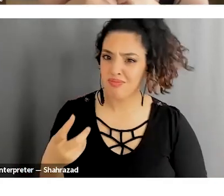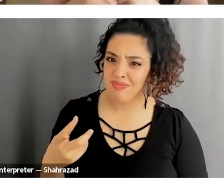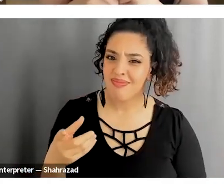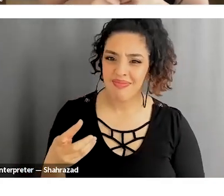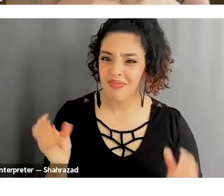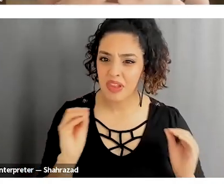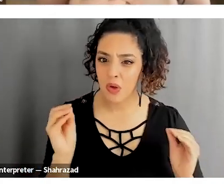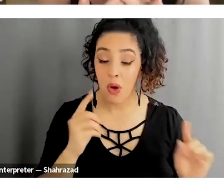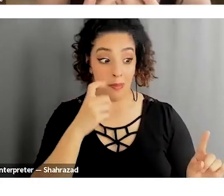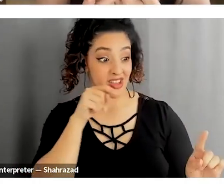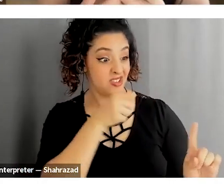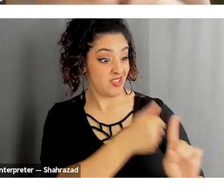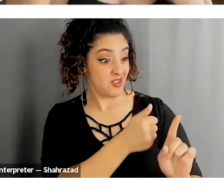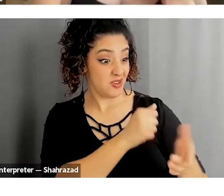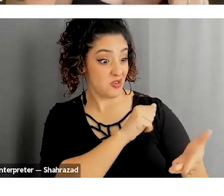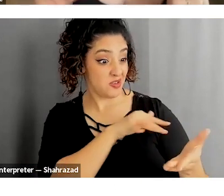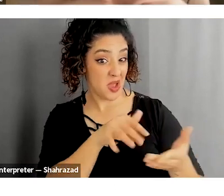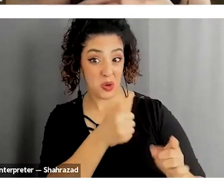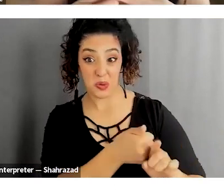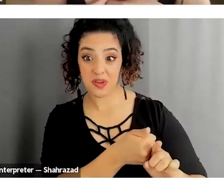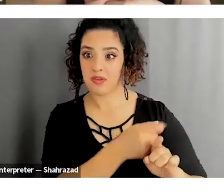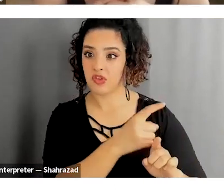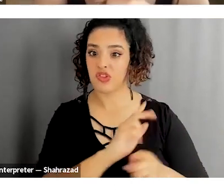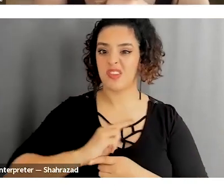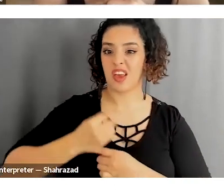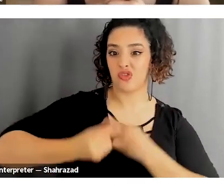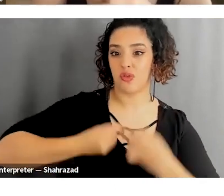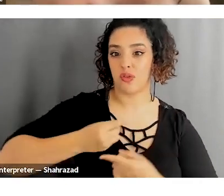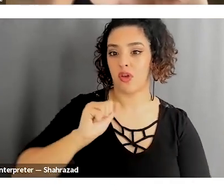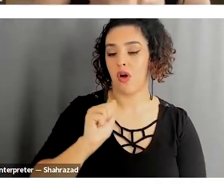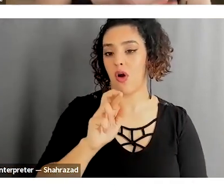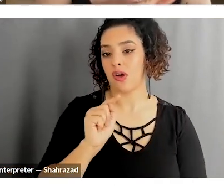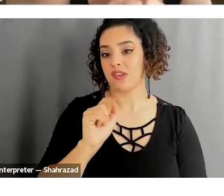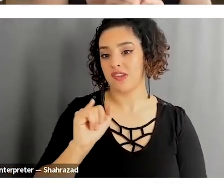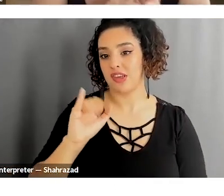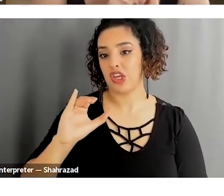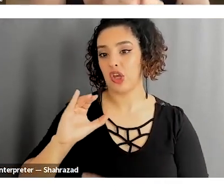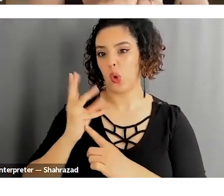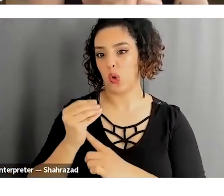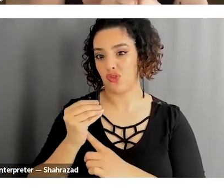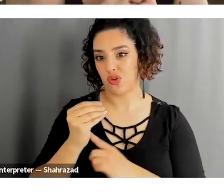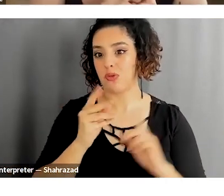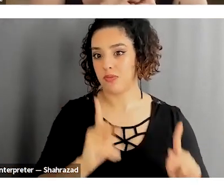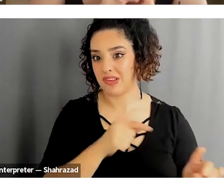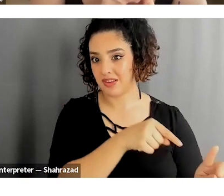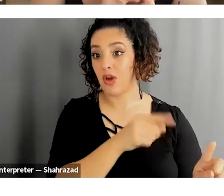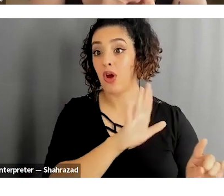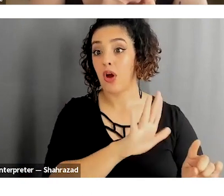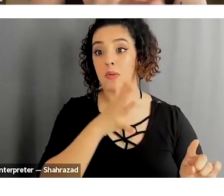in in horticulturism, she's a second generation horticulturist. Her mother is specialized in